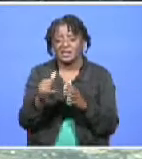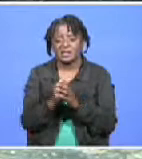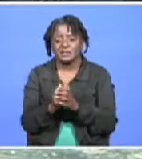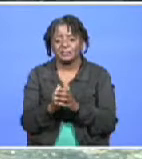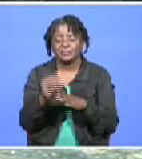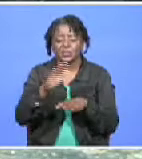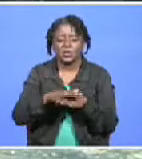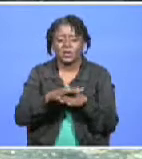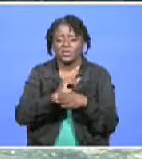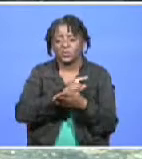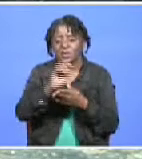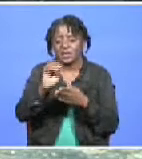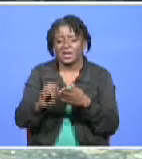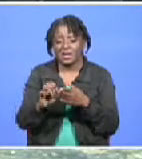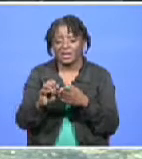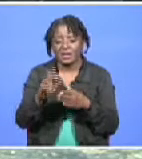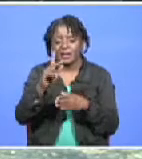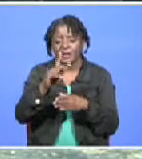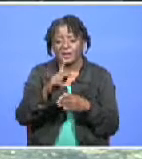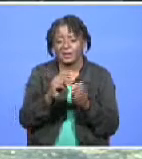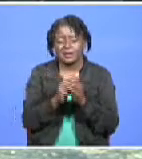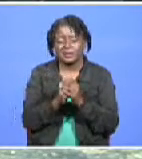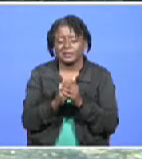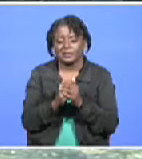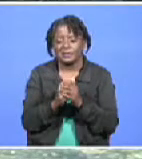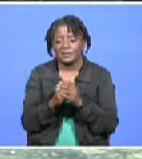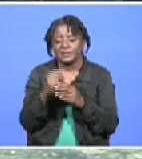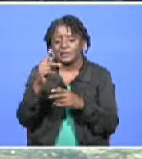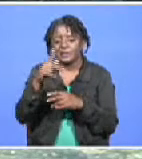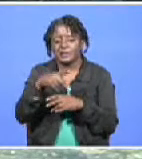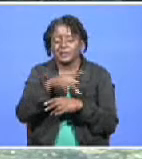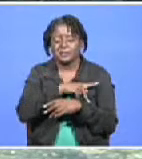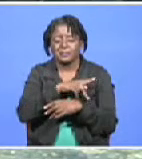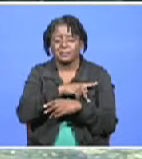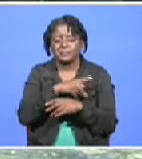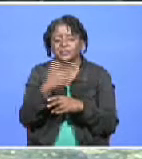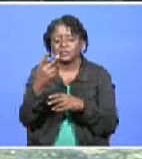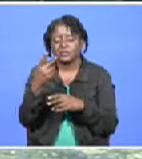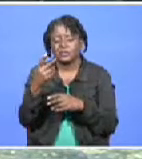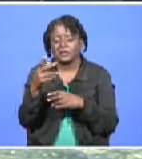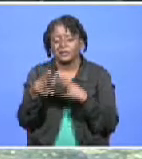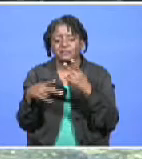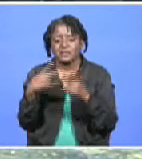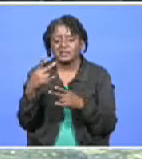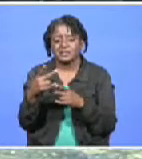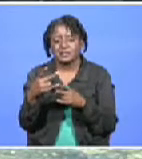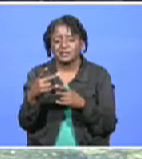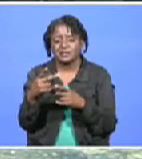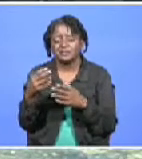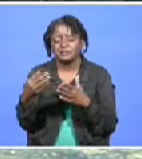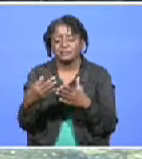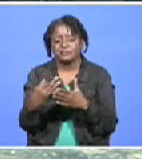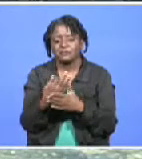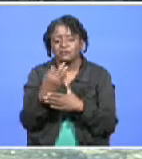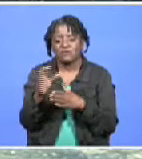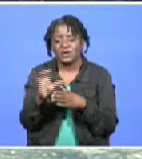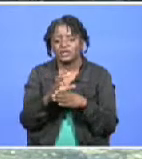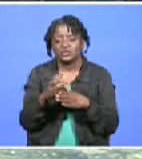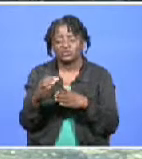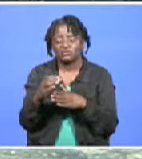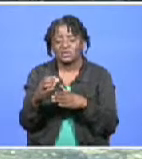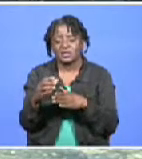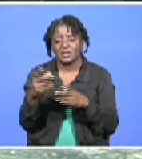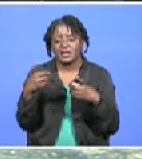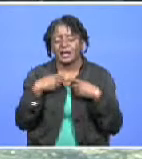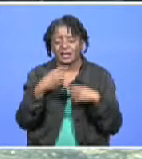Impact Tennis Academy School Initiative visited Fresh Creek, Andress, and conducted 2 in-class tennis sessions, as well as a community clinic. The clinic was